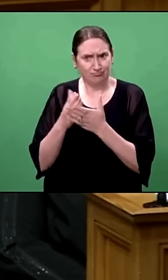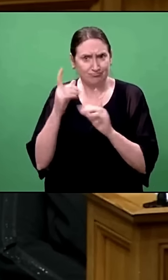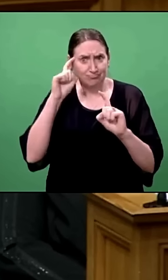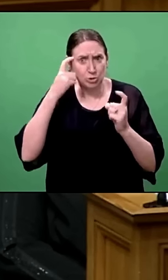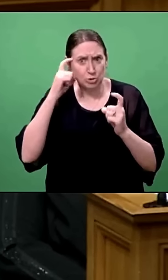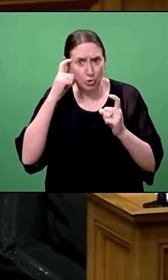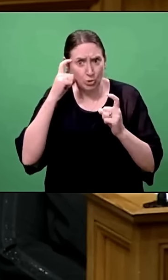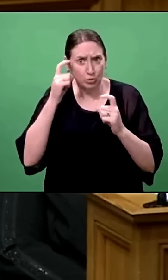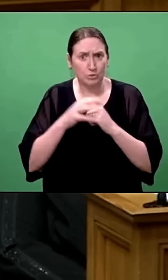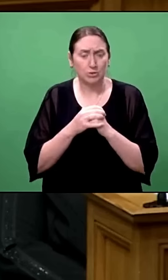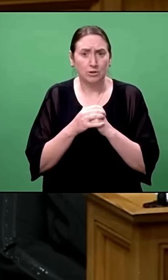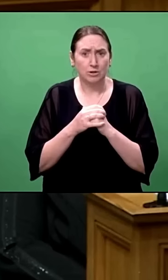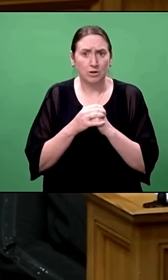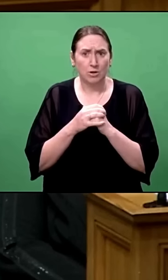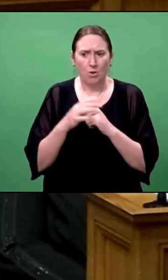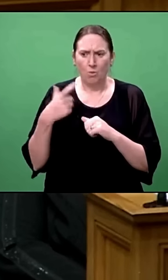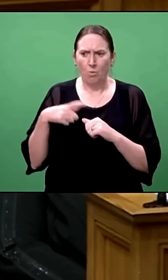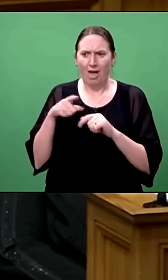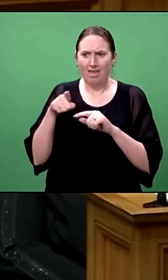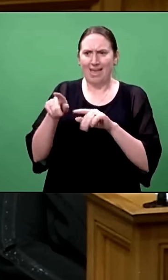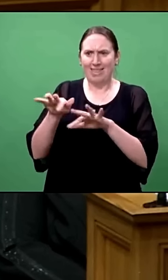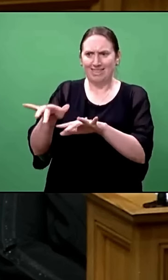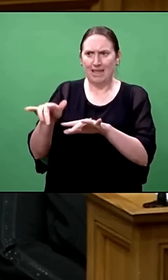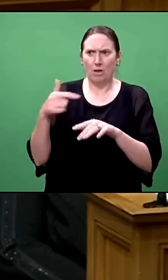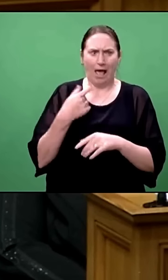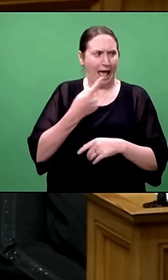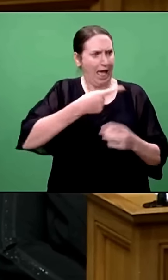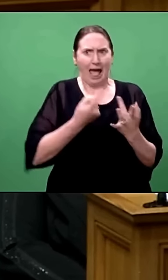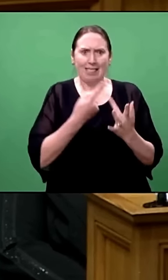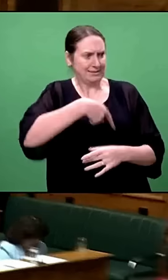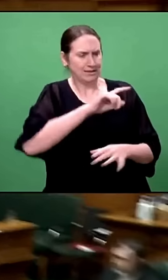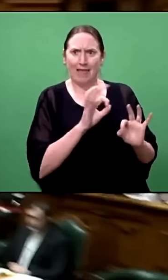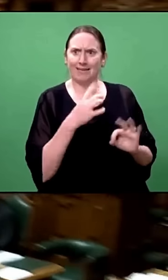being mentioned, why were they there and the rest of us not invited?